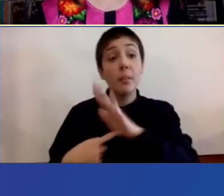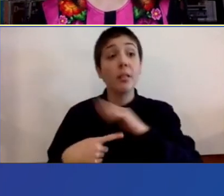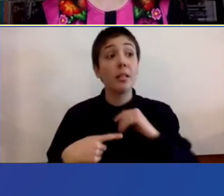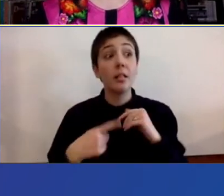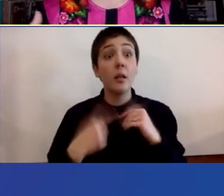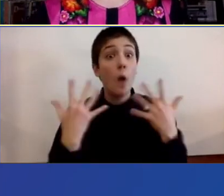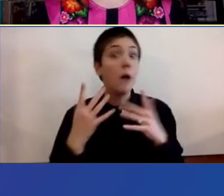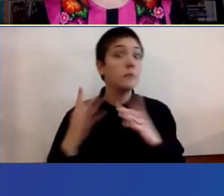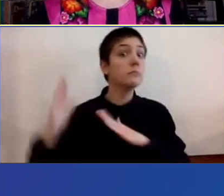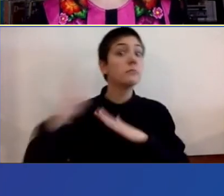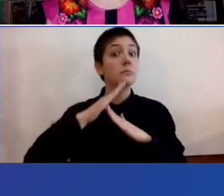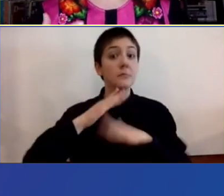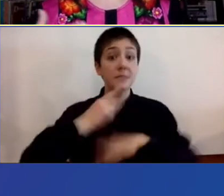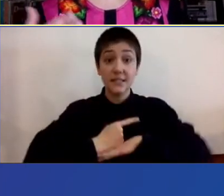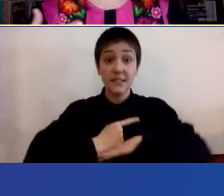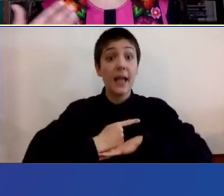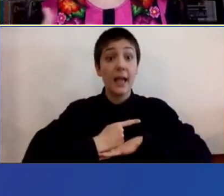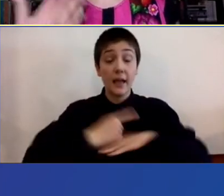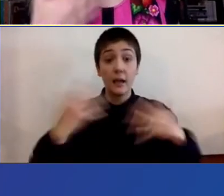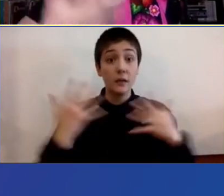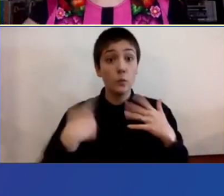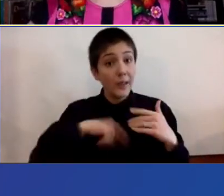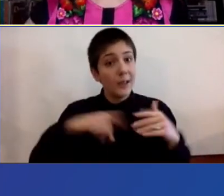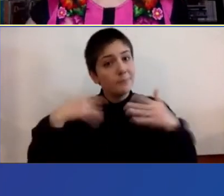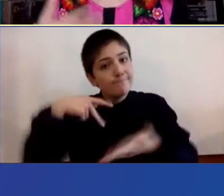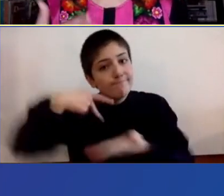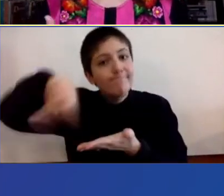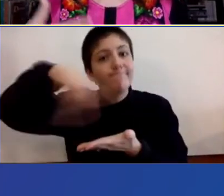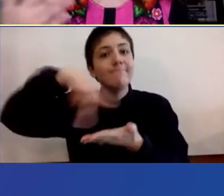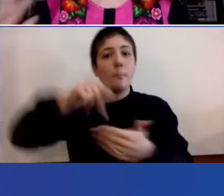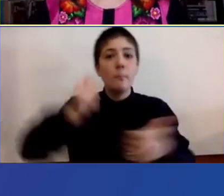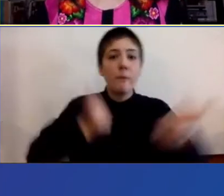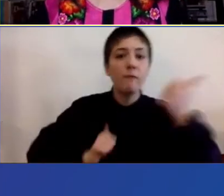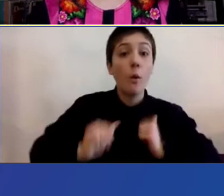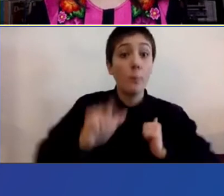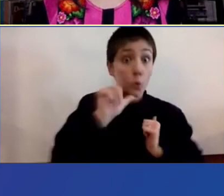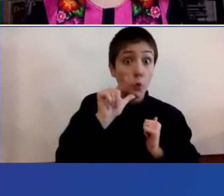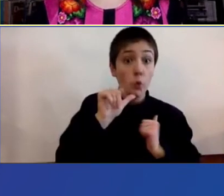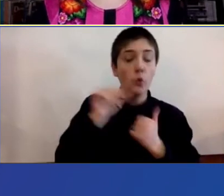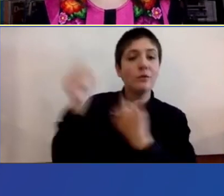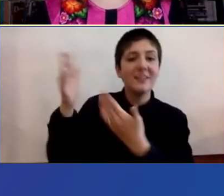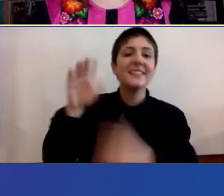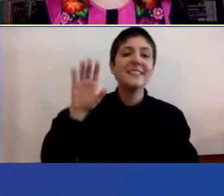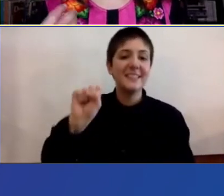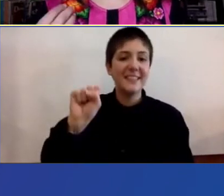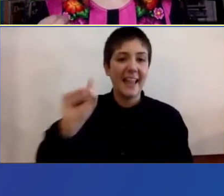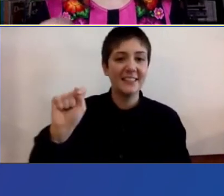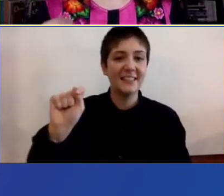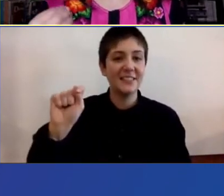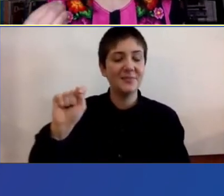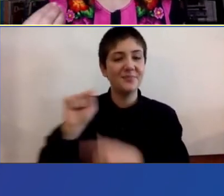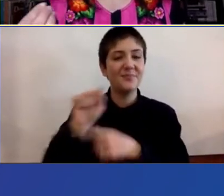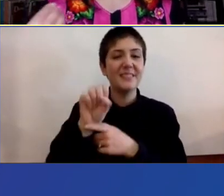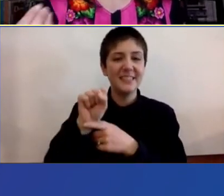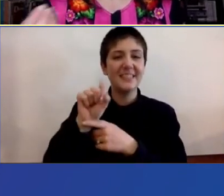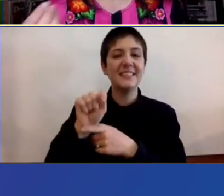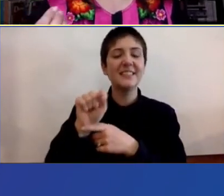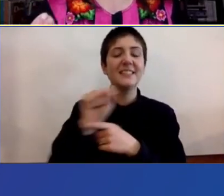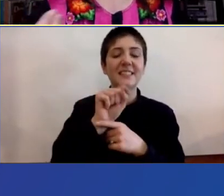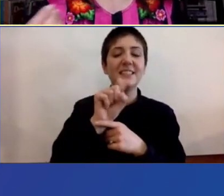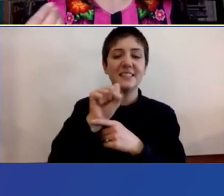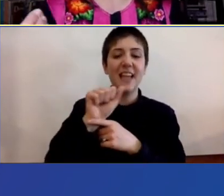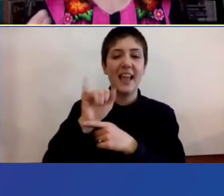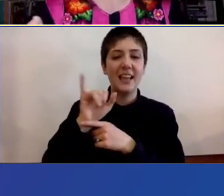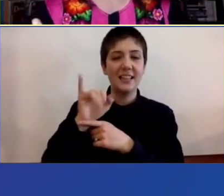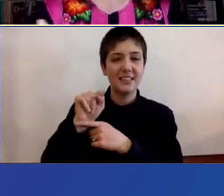music and dance happens on the day of a saint, like El Día de la Candelaria. So it has that very